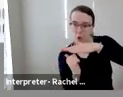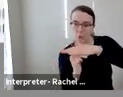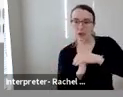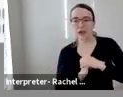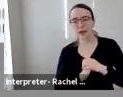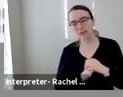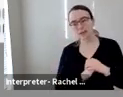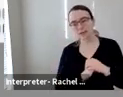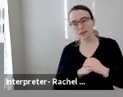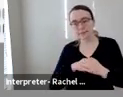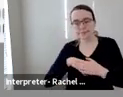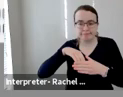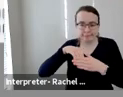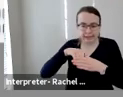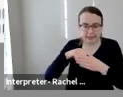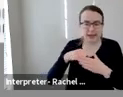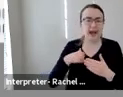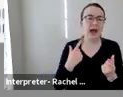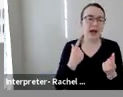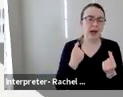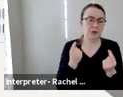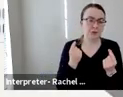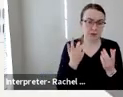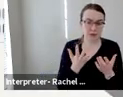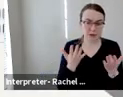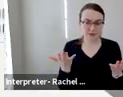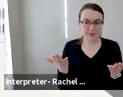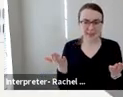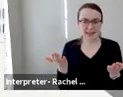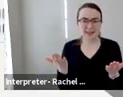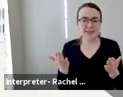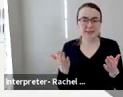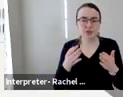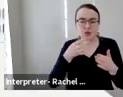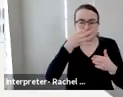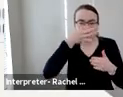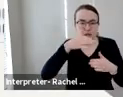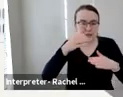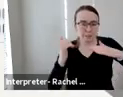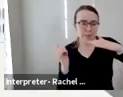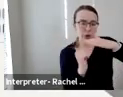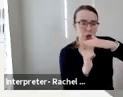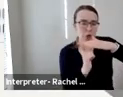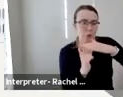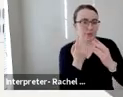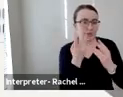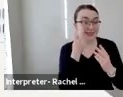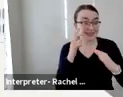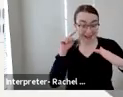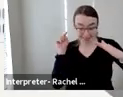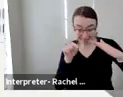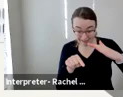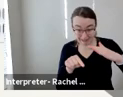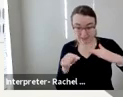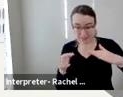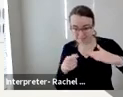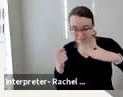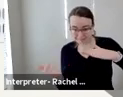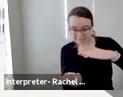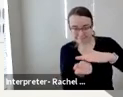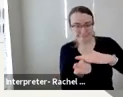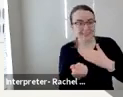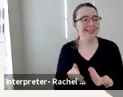goes inside. I do a lot of things that are like just below your line of sight to add details, because that's very